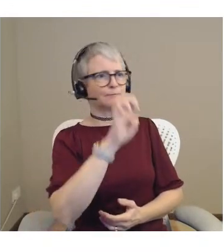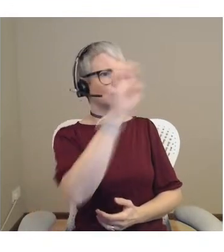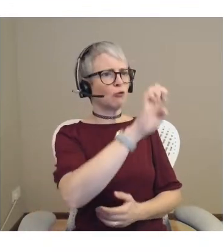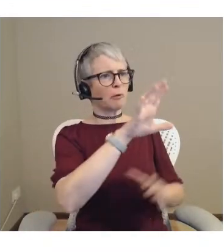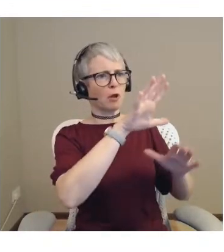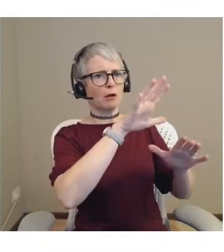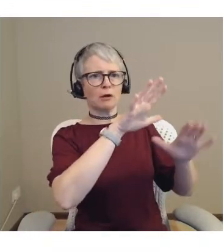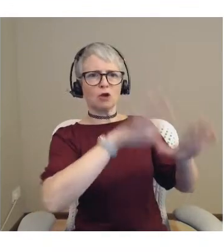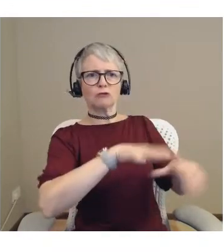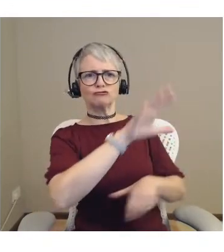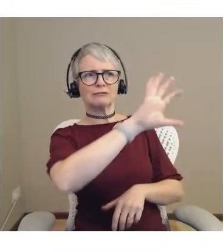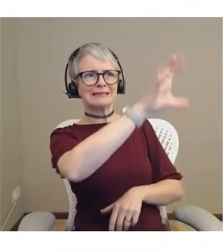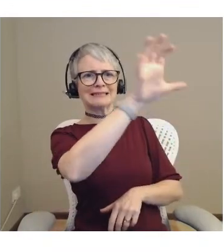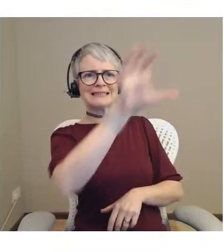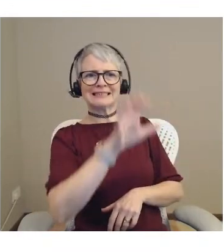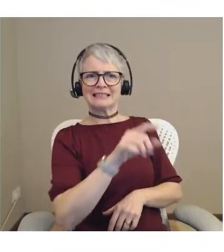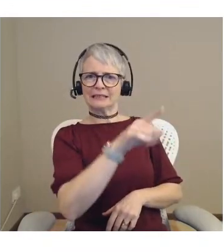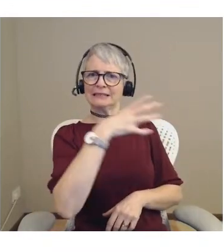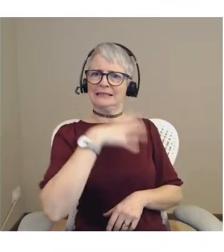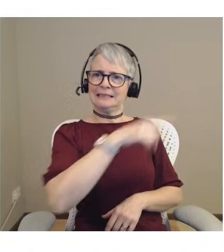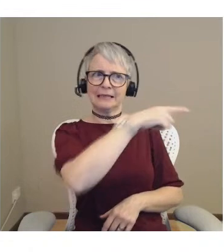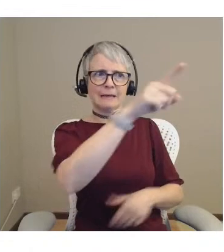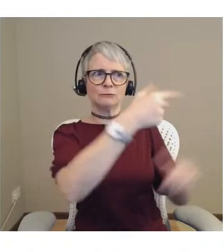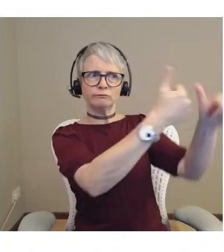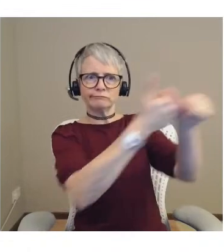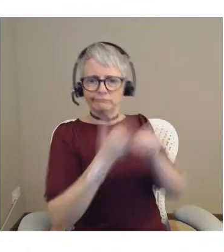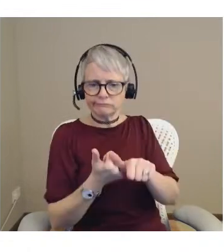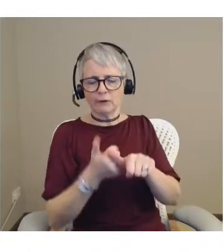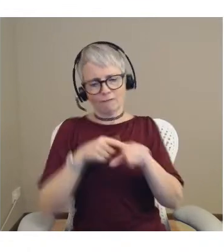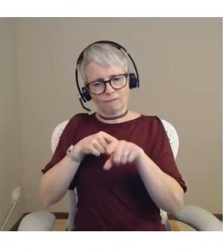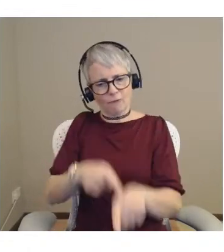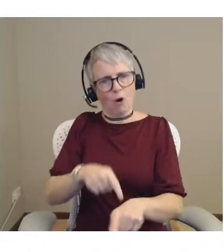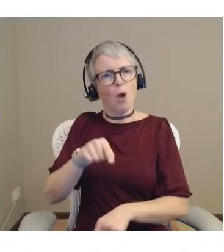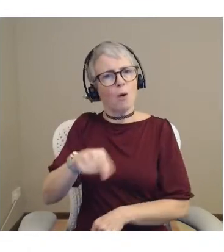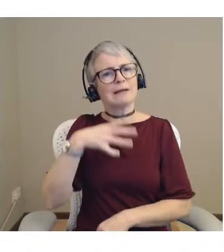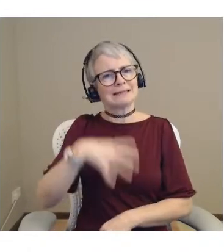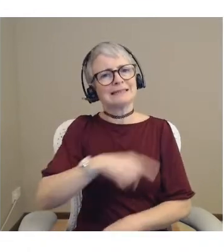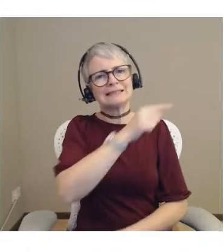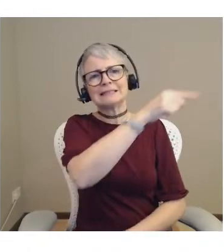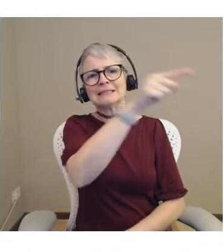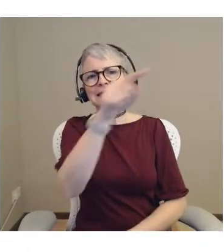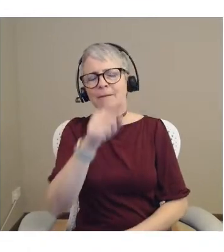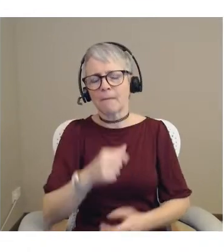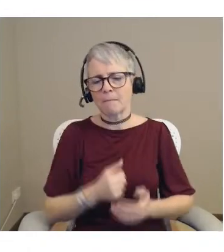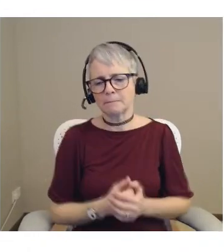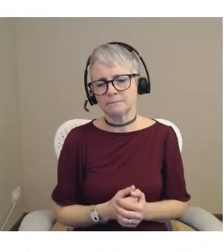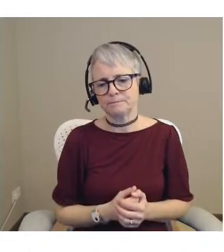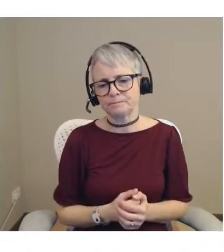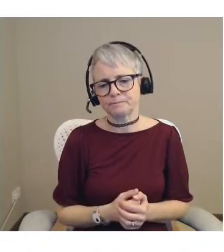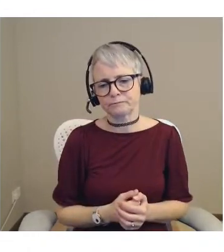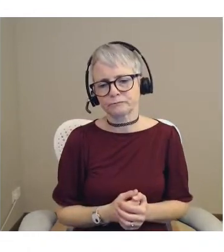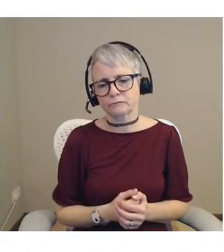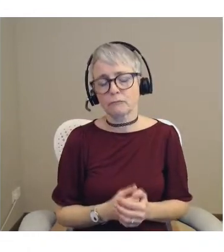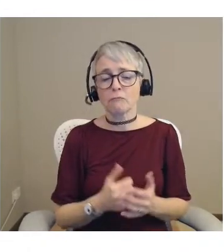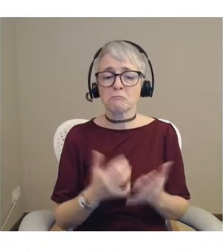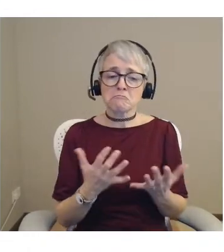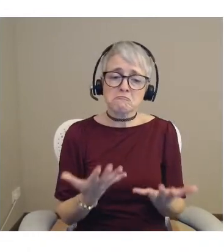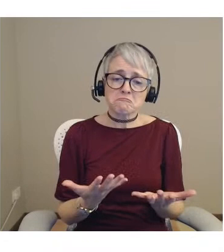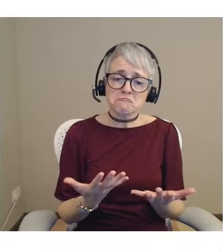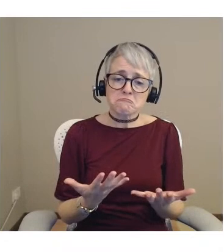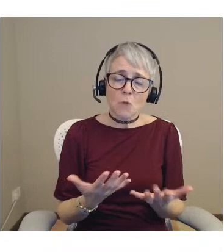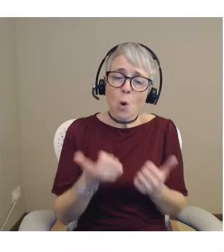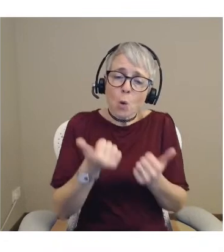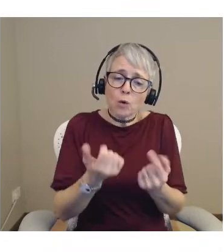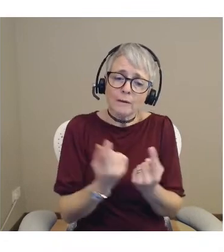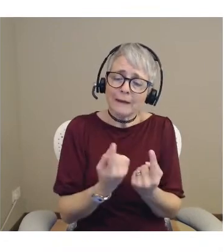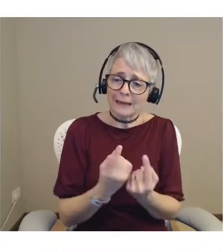political ambition of the EU institutions. The positive sides of the strategy